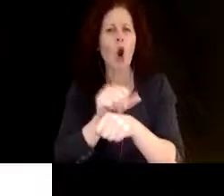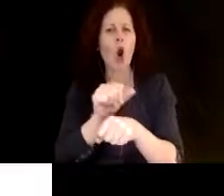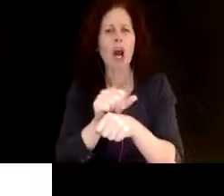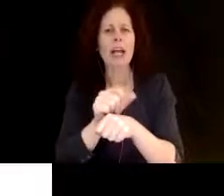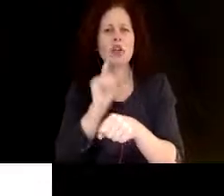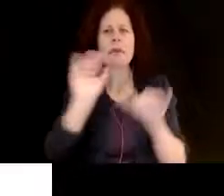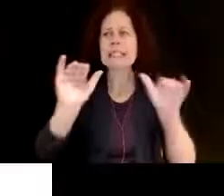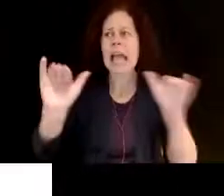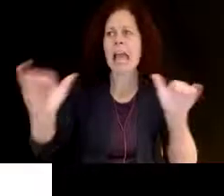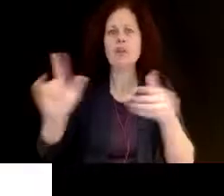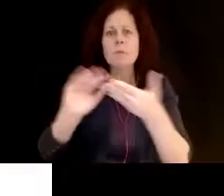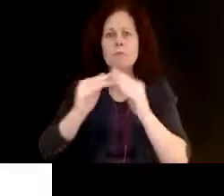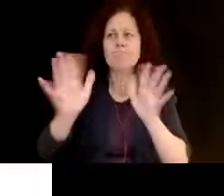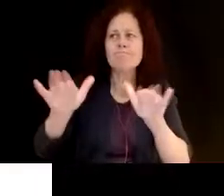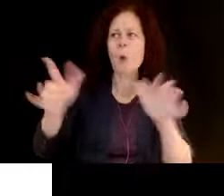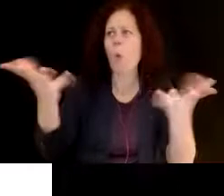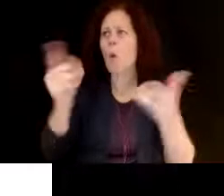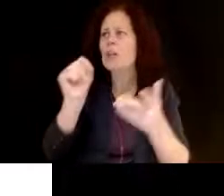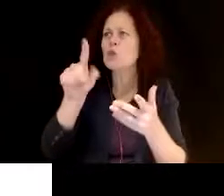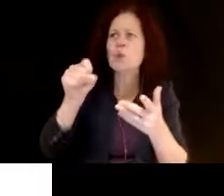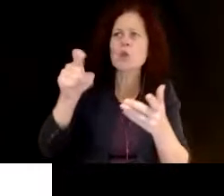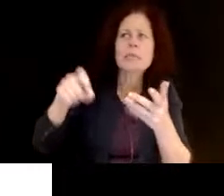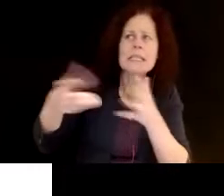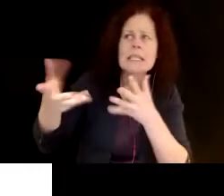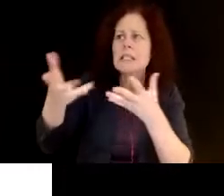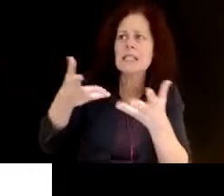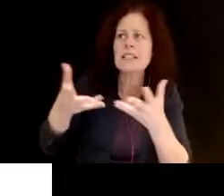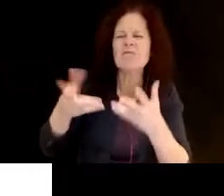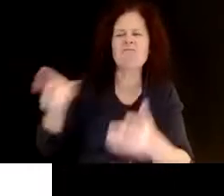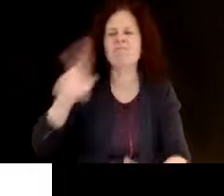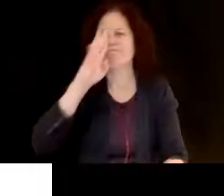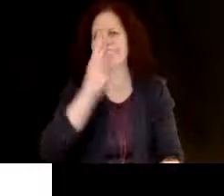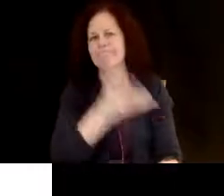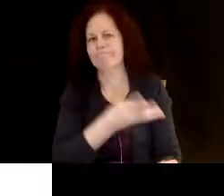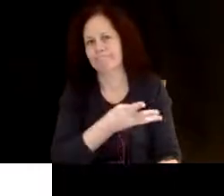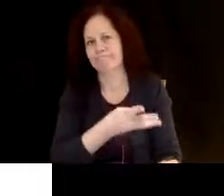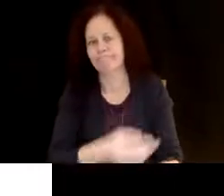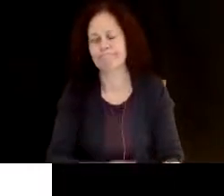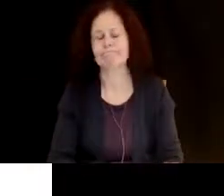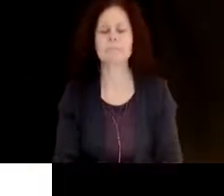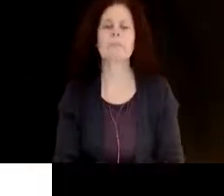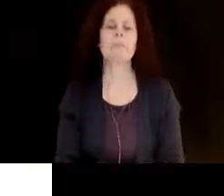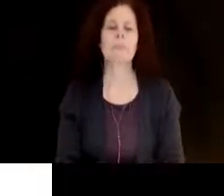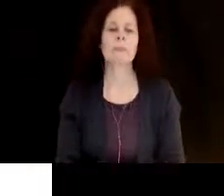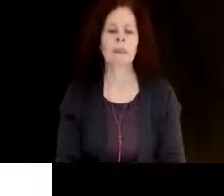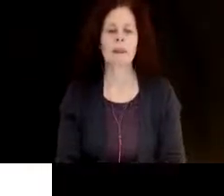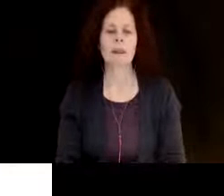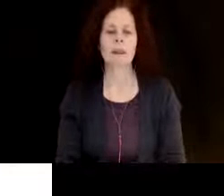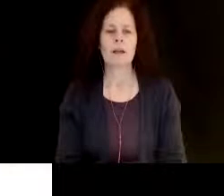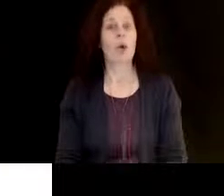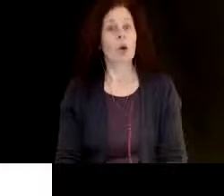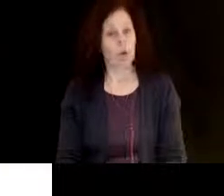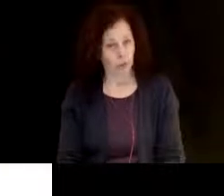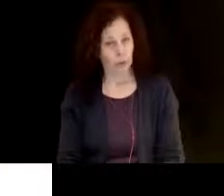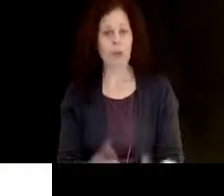ignored. So next slide. So kind of where did we go from here? In the study, we